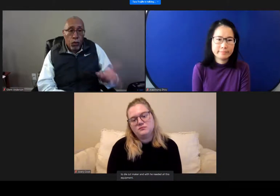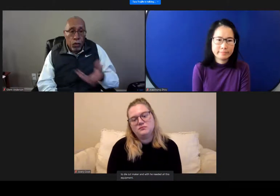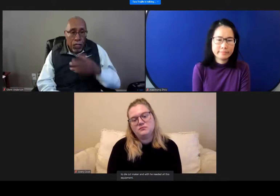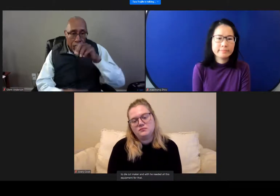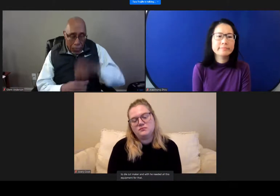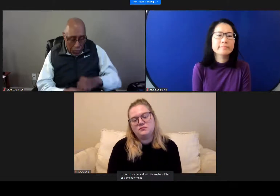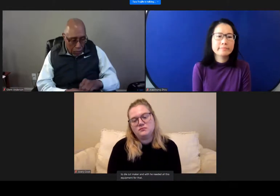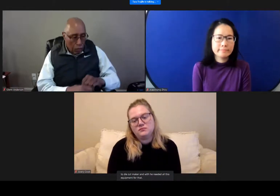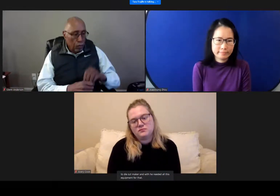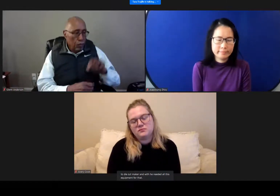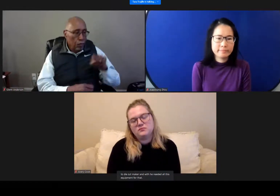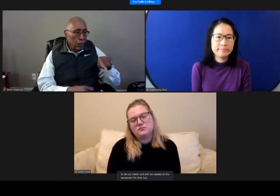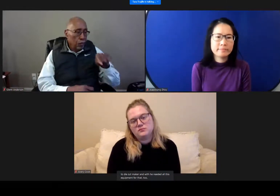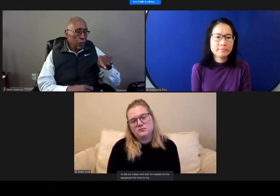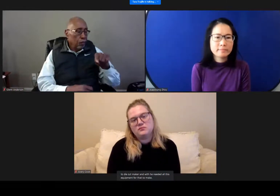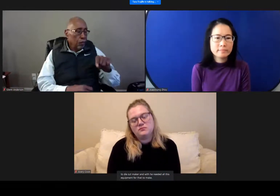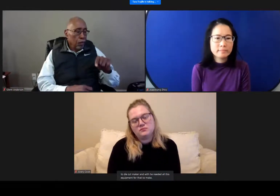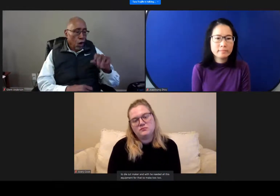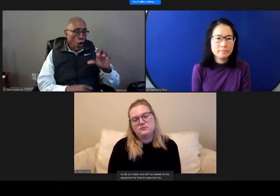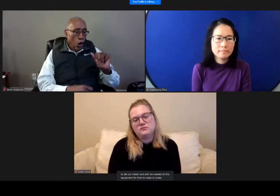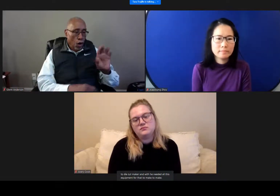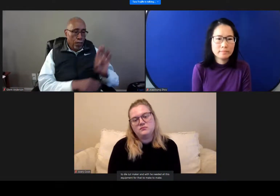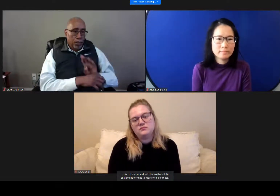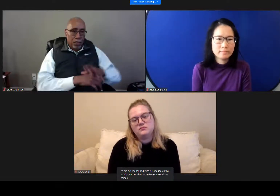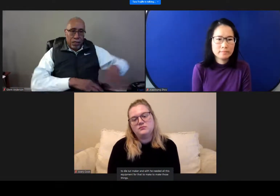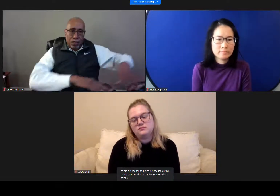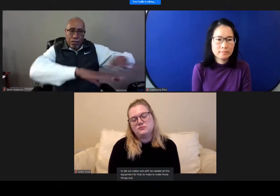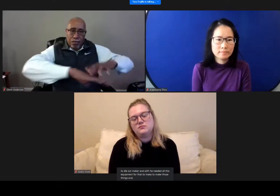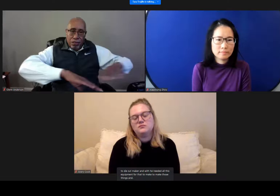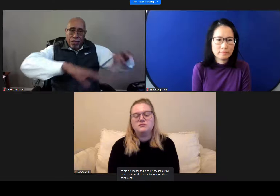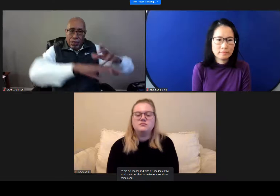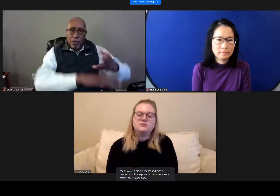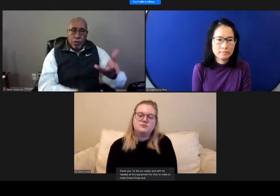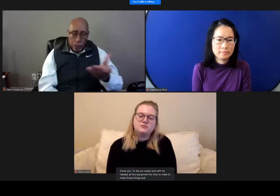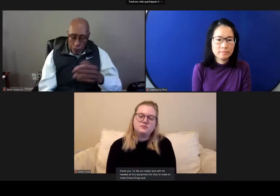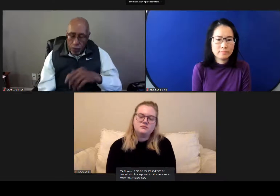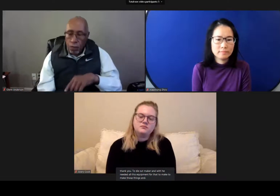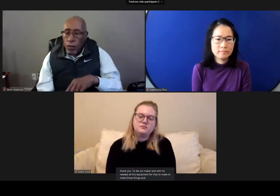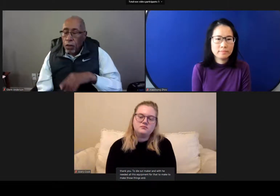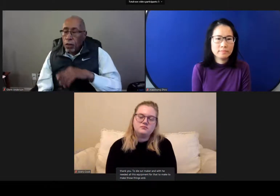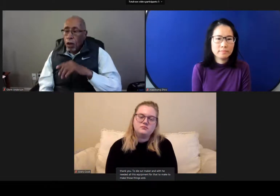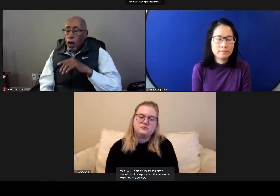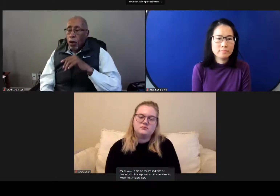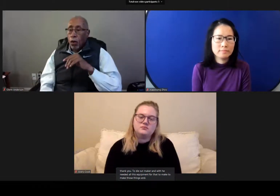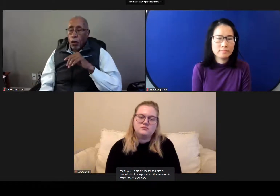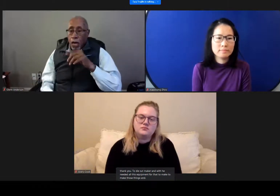for that to make those things, and